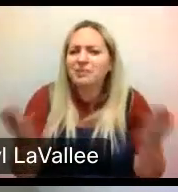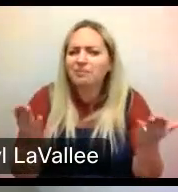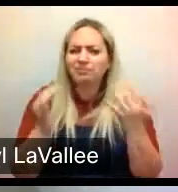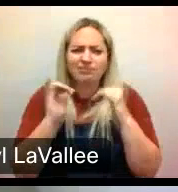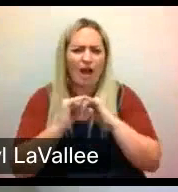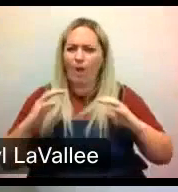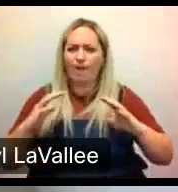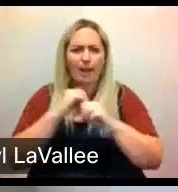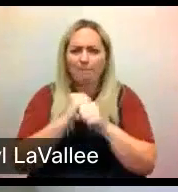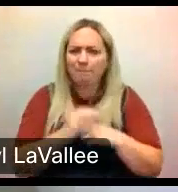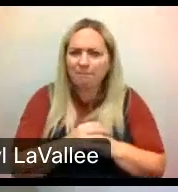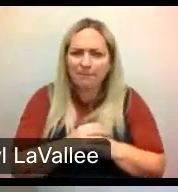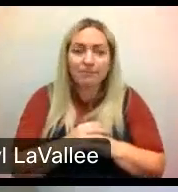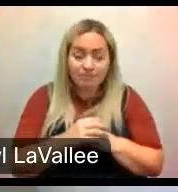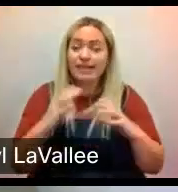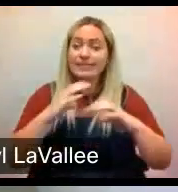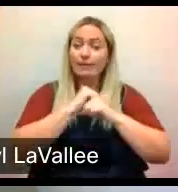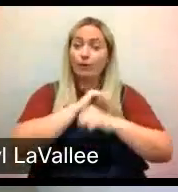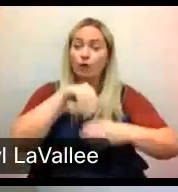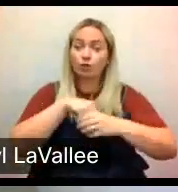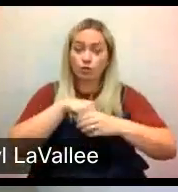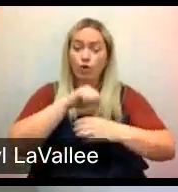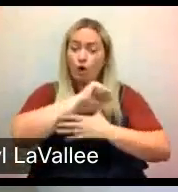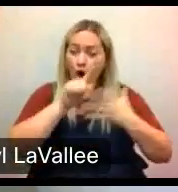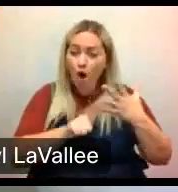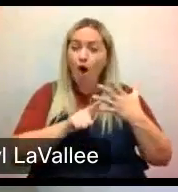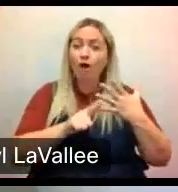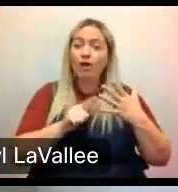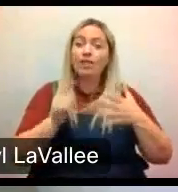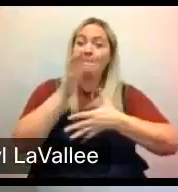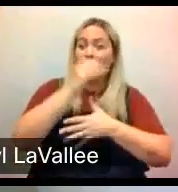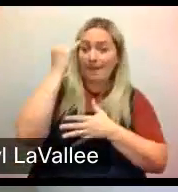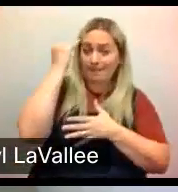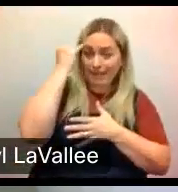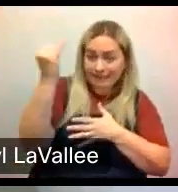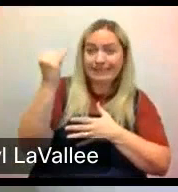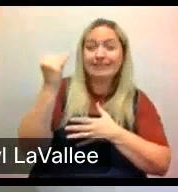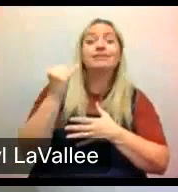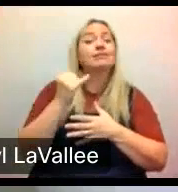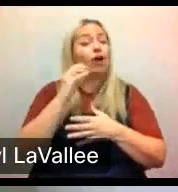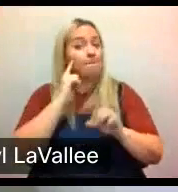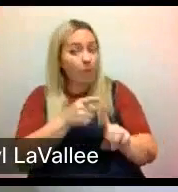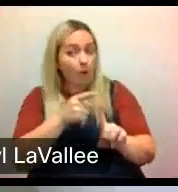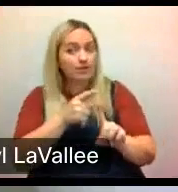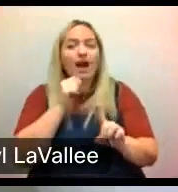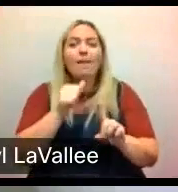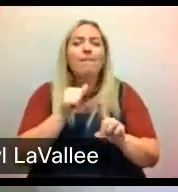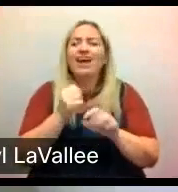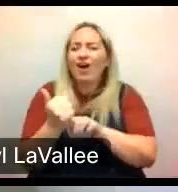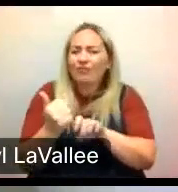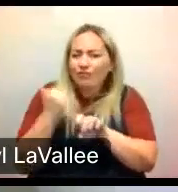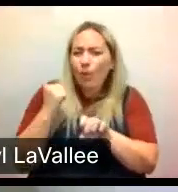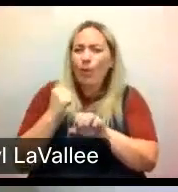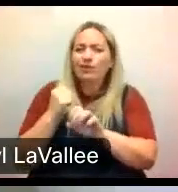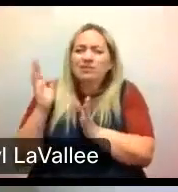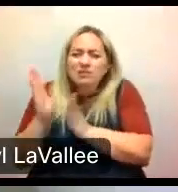up? Well, a summary should include all the main points or ideas in the work, but avoid smaller details or